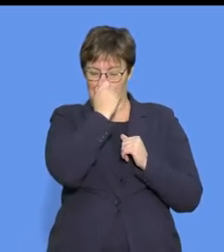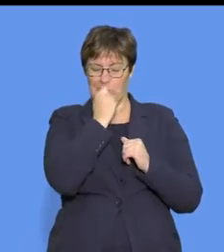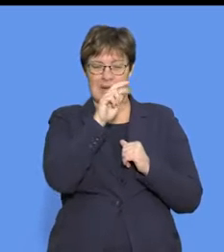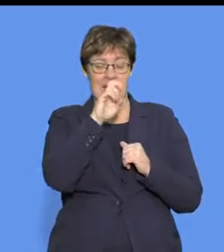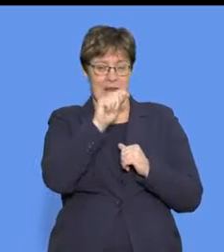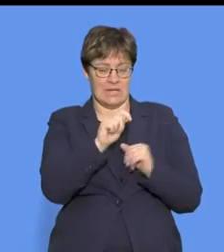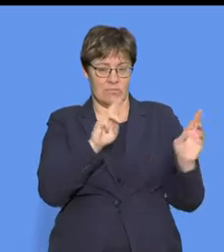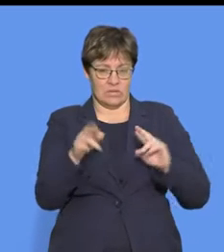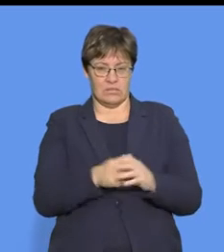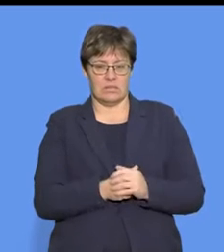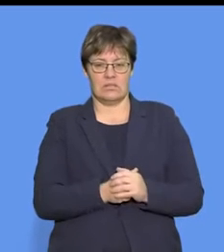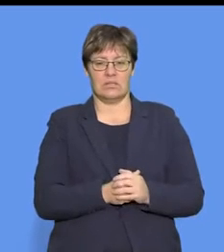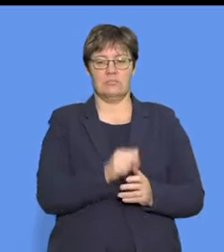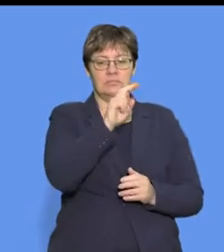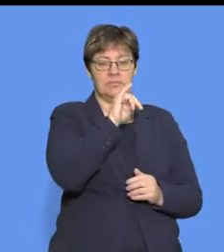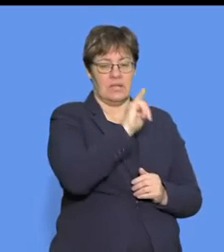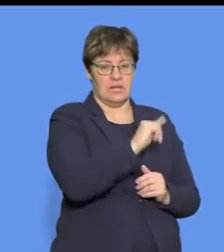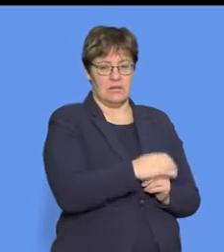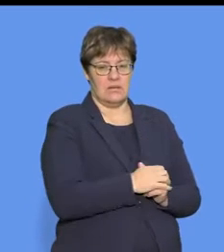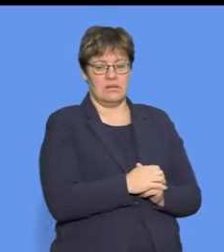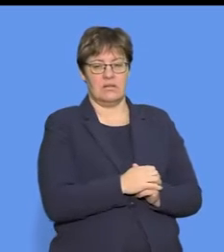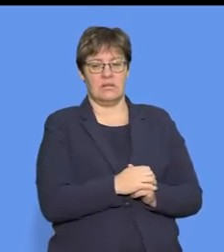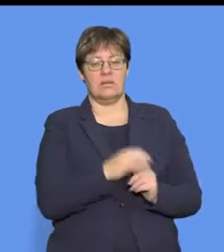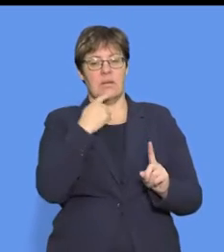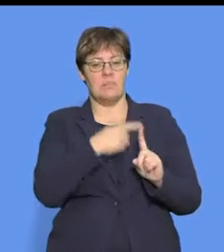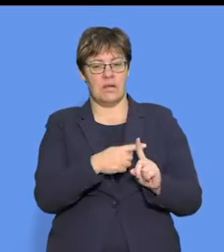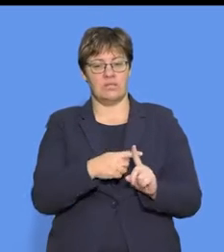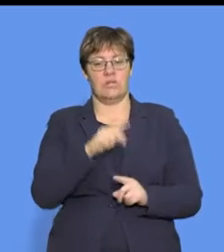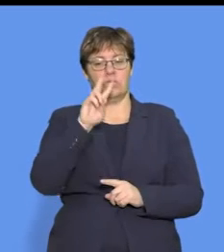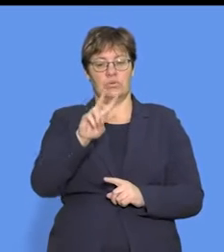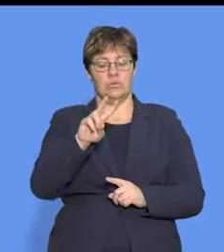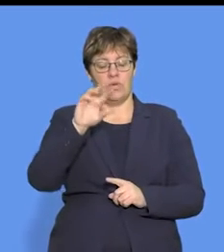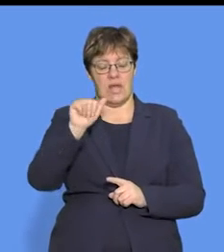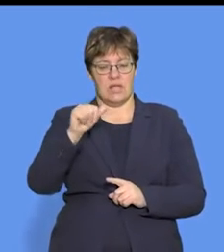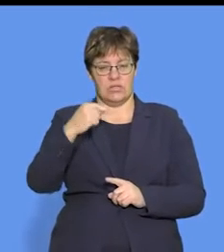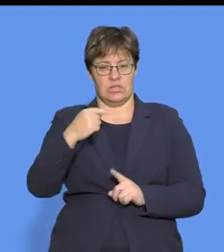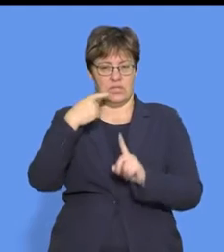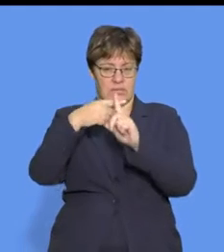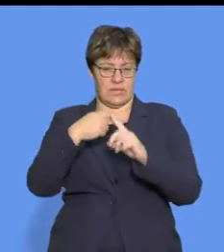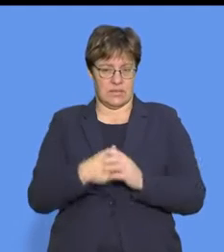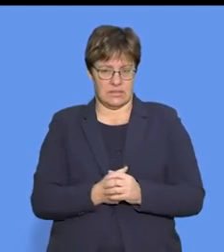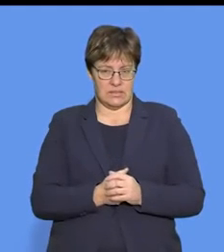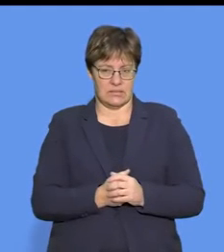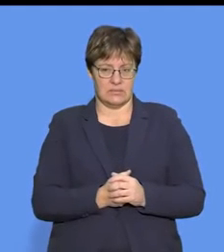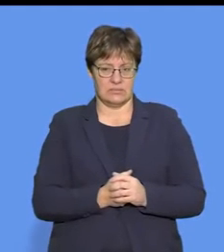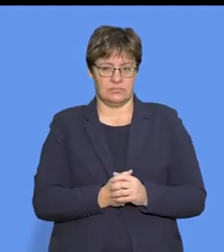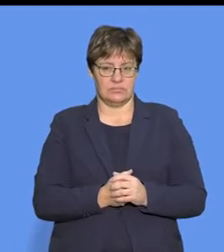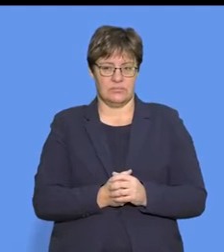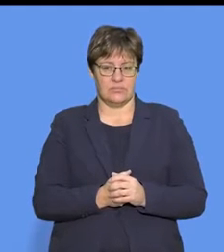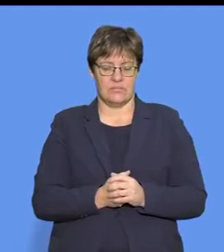start writing down the net reaction. So I'm going to say nickel plus